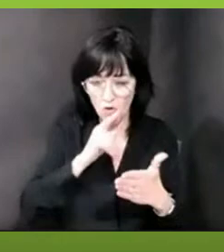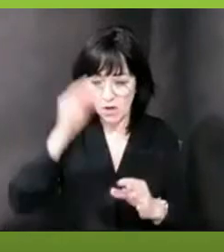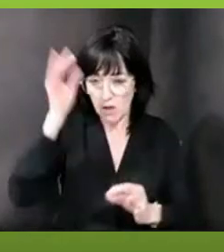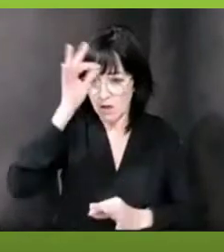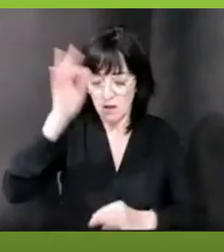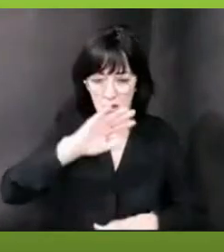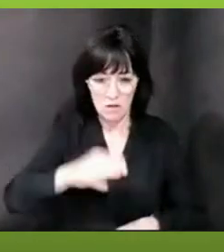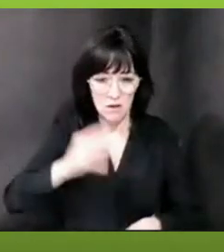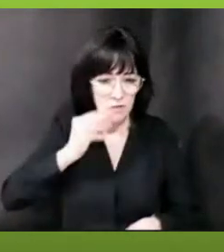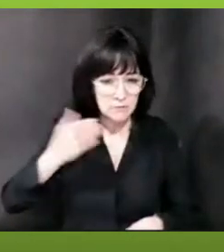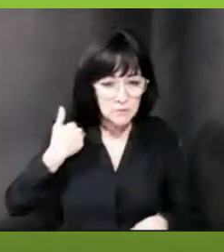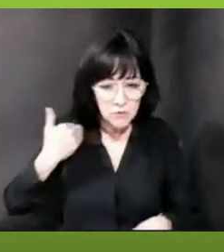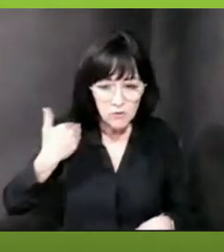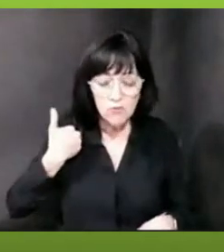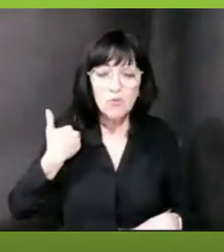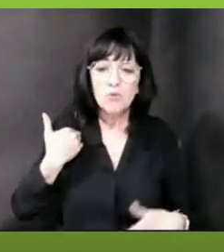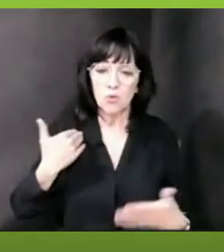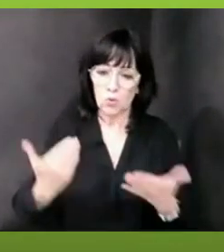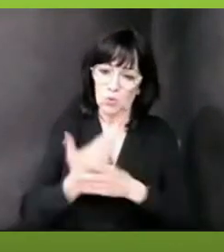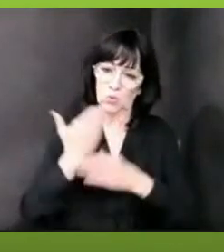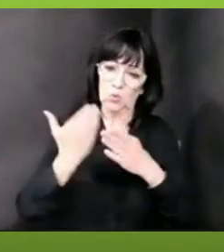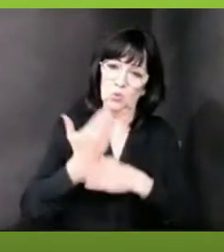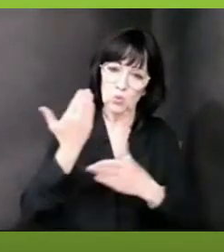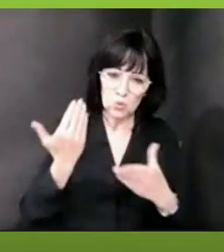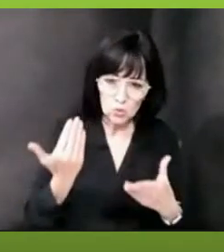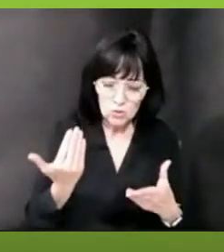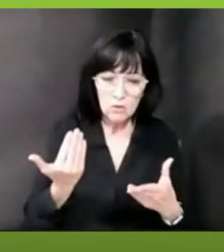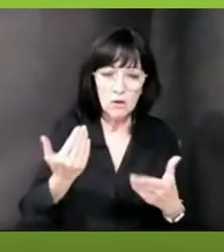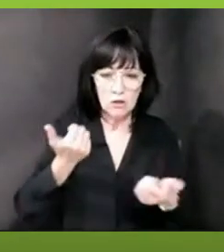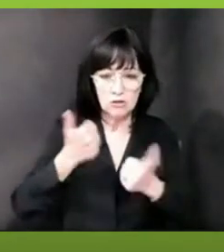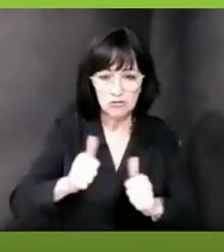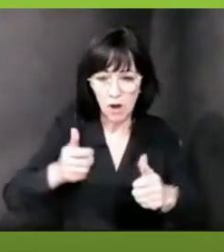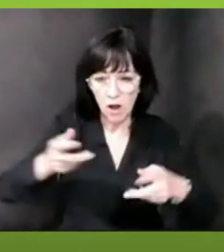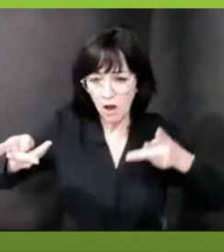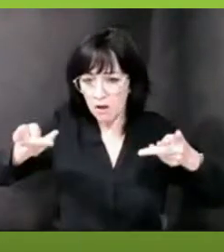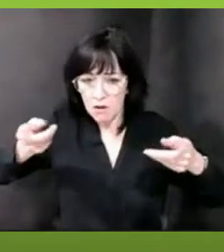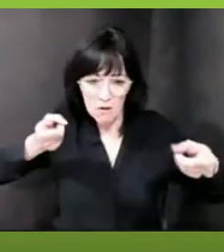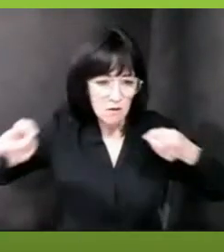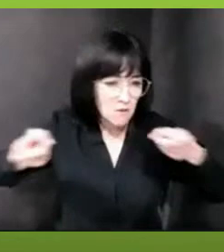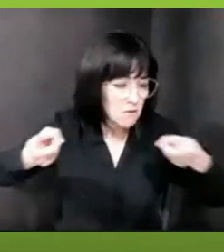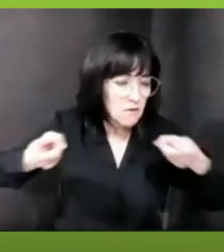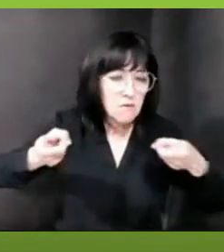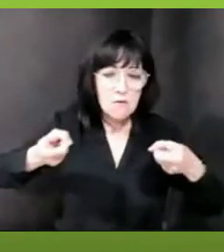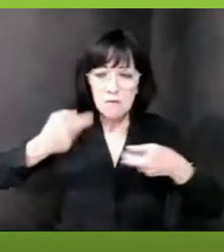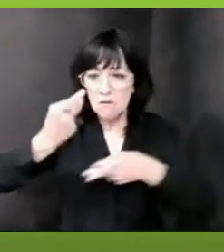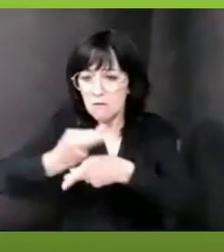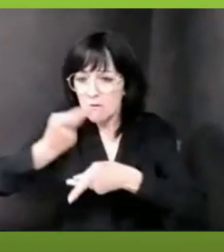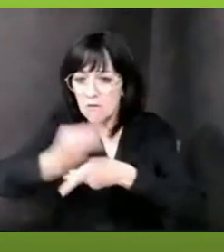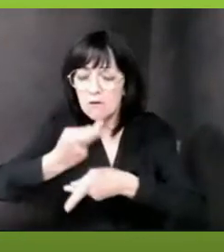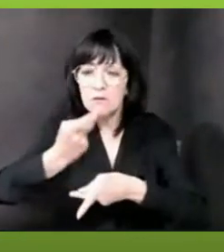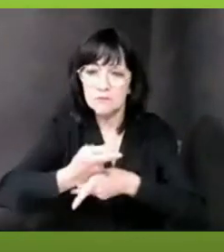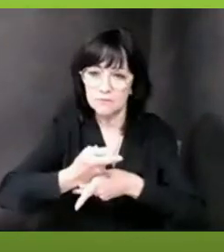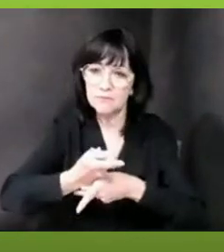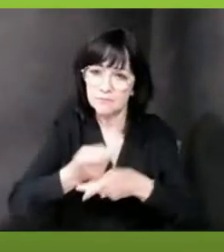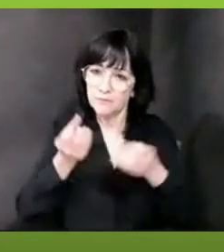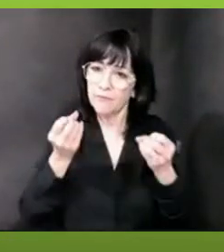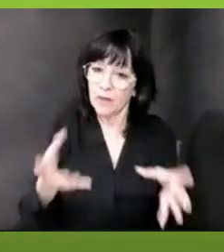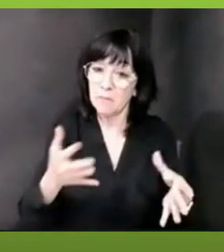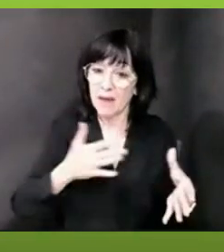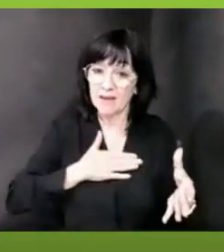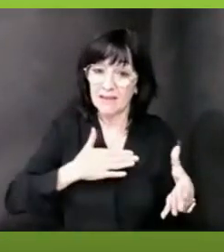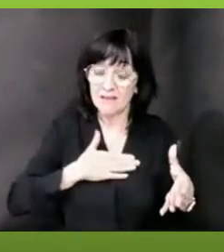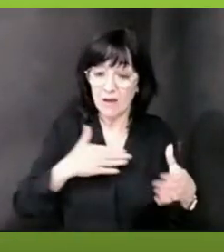definitely impacted significantly on the mental wellness of many of our youth, but also on many of